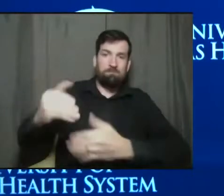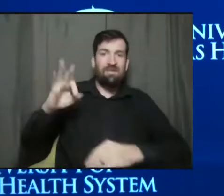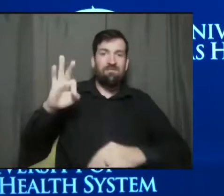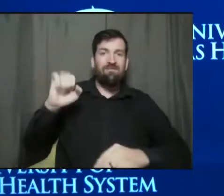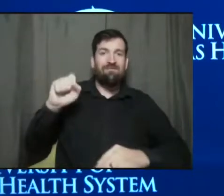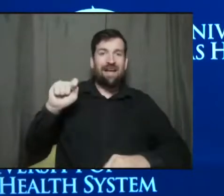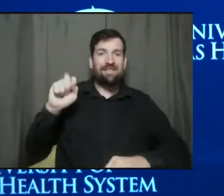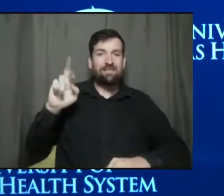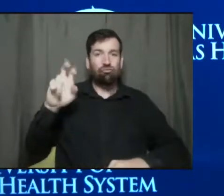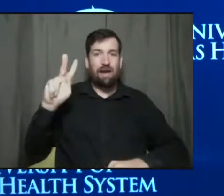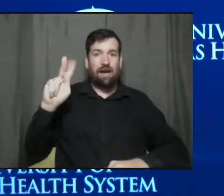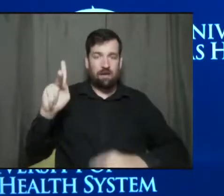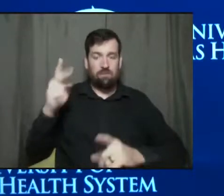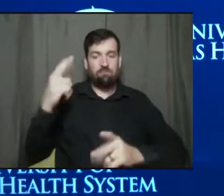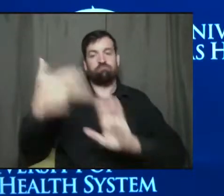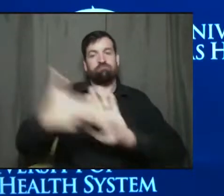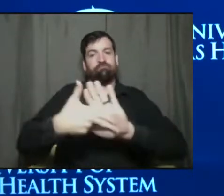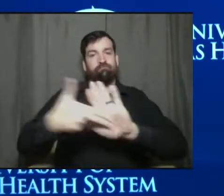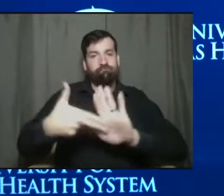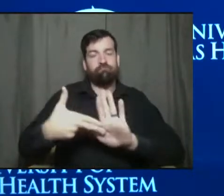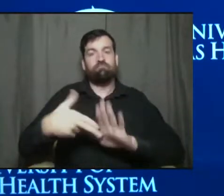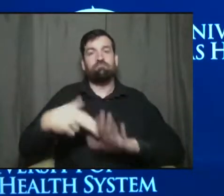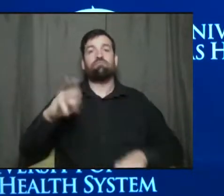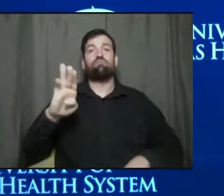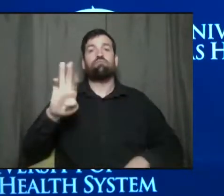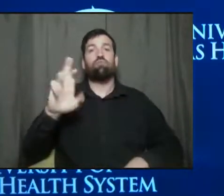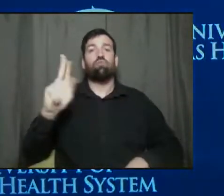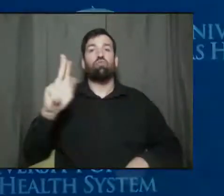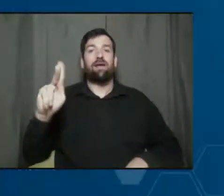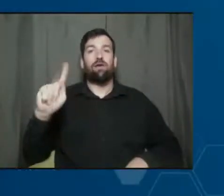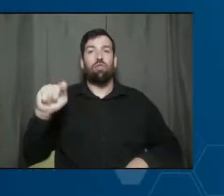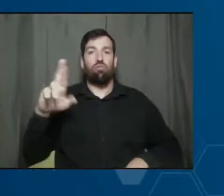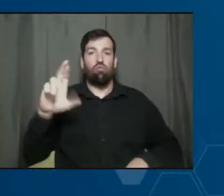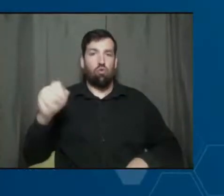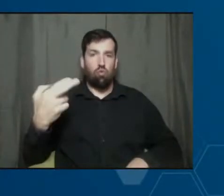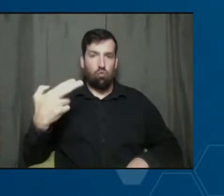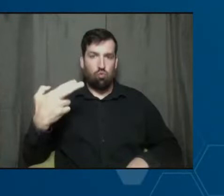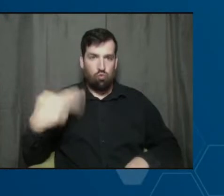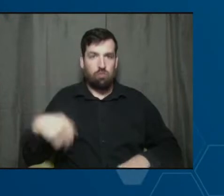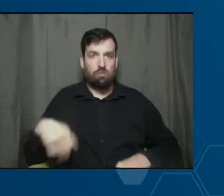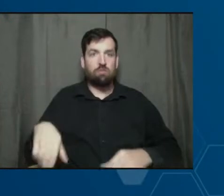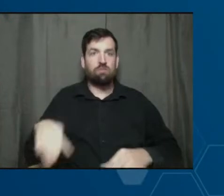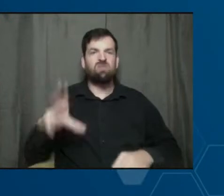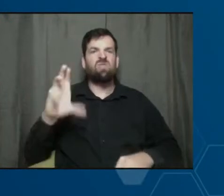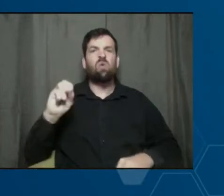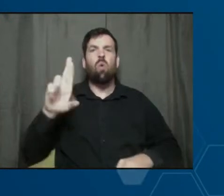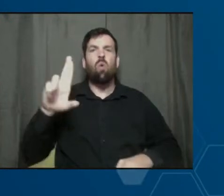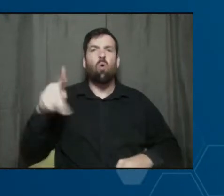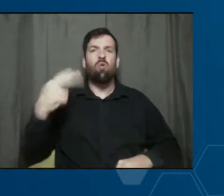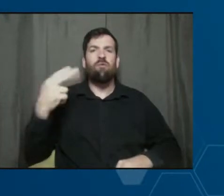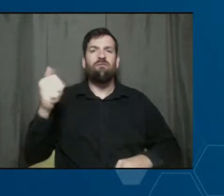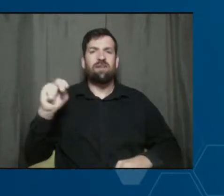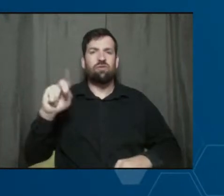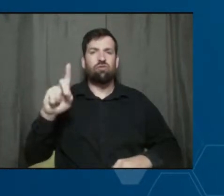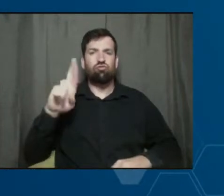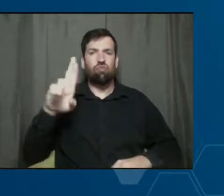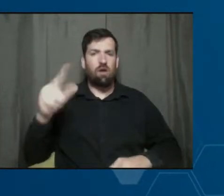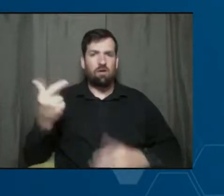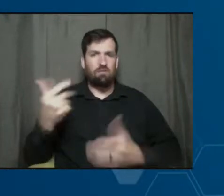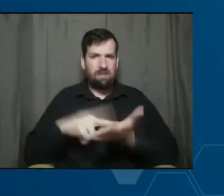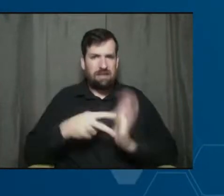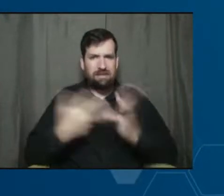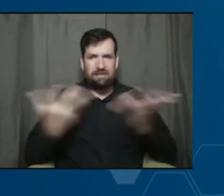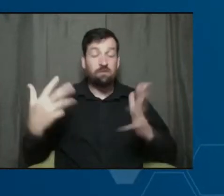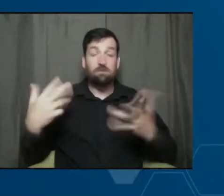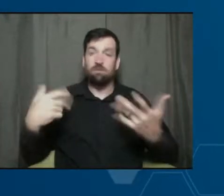therapy with an orphan drug. Next, we're going to talk a little bit about what that last term is. An orphan drug is a big deal. It's a